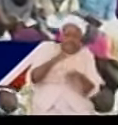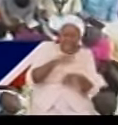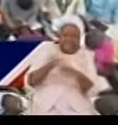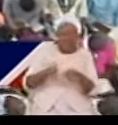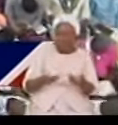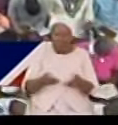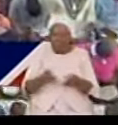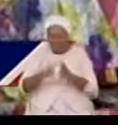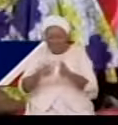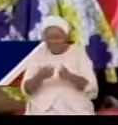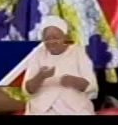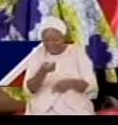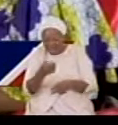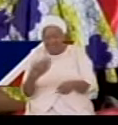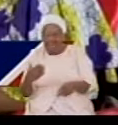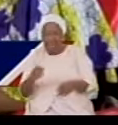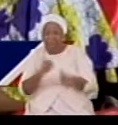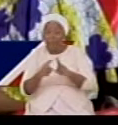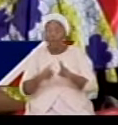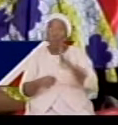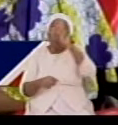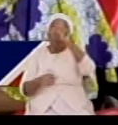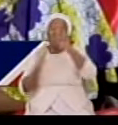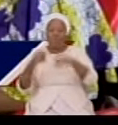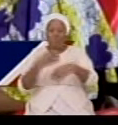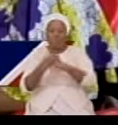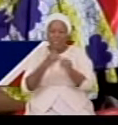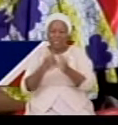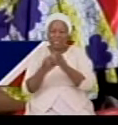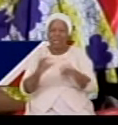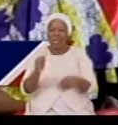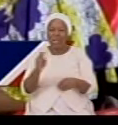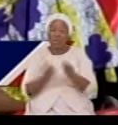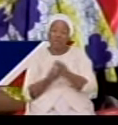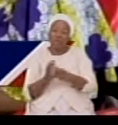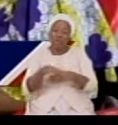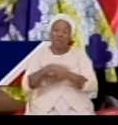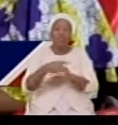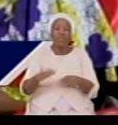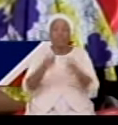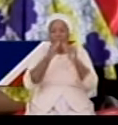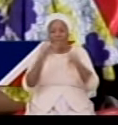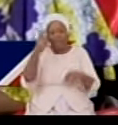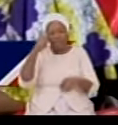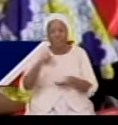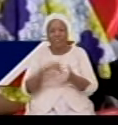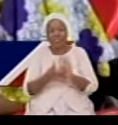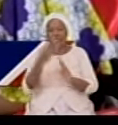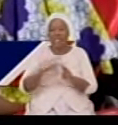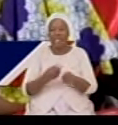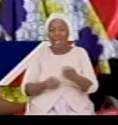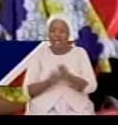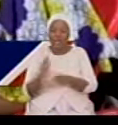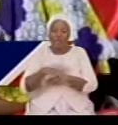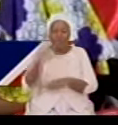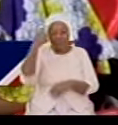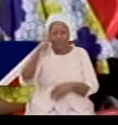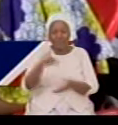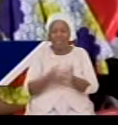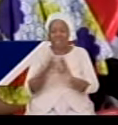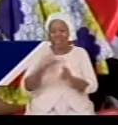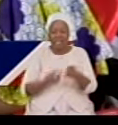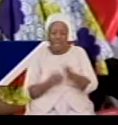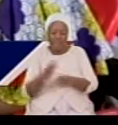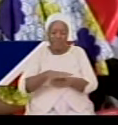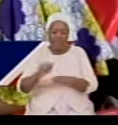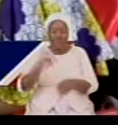the kettle. It's going to make it an overflowing blessing for you. Outpouring for you. Outflowing for